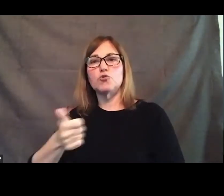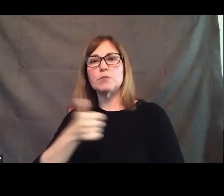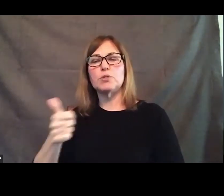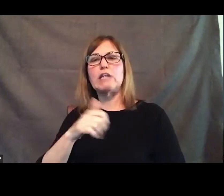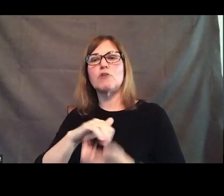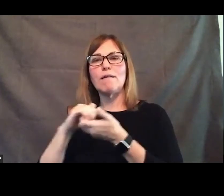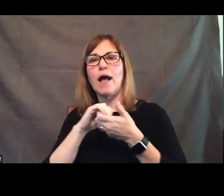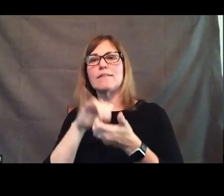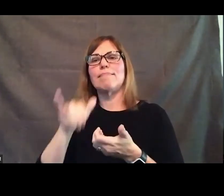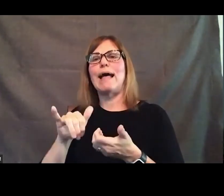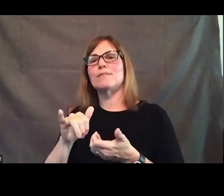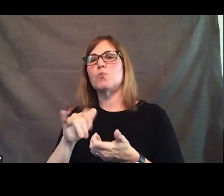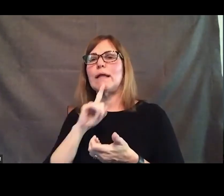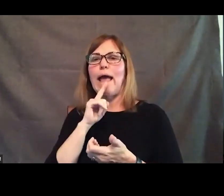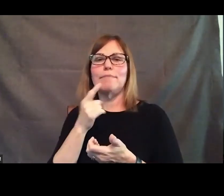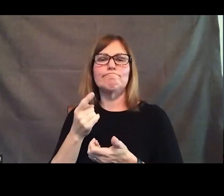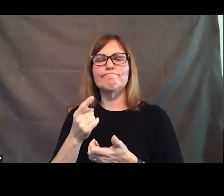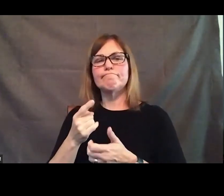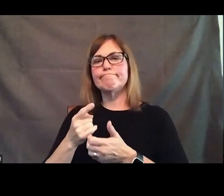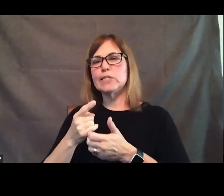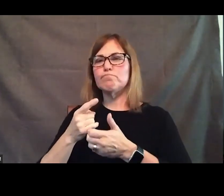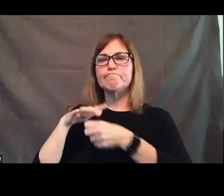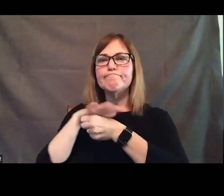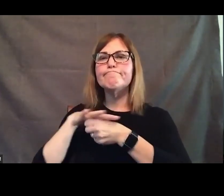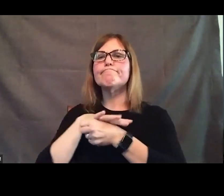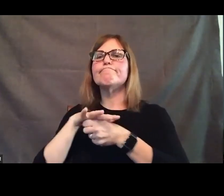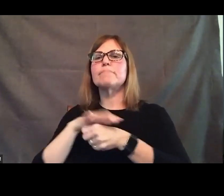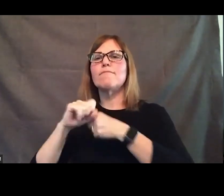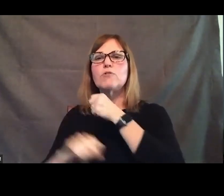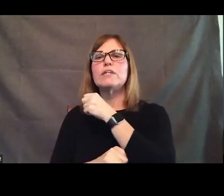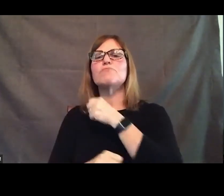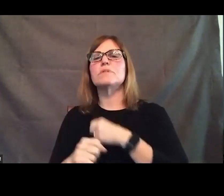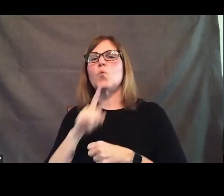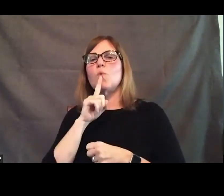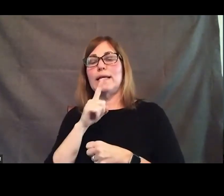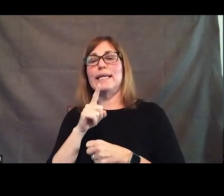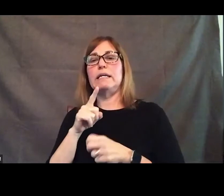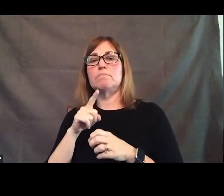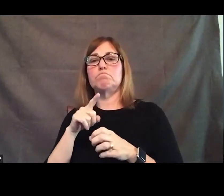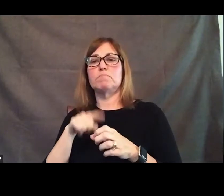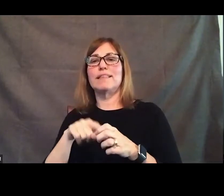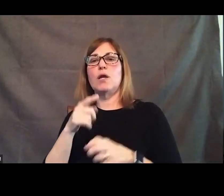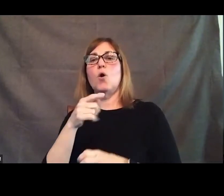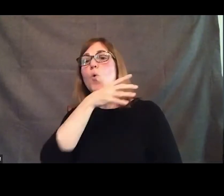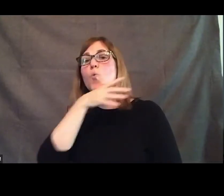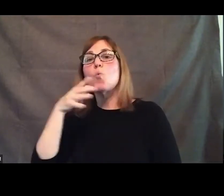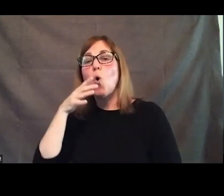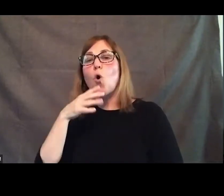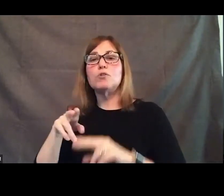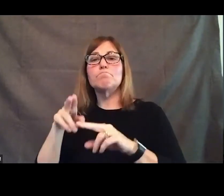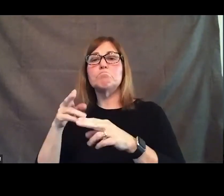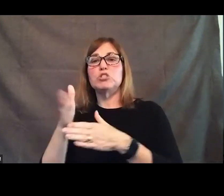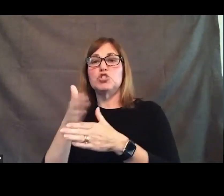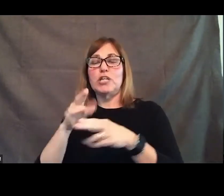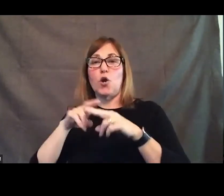transportation advocacy organization. John supported efforts for the Pennsylvania Rural Shared Ride Program for people with disabilities, ensuring